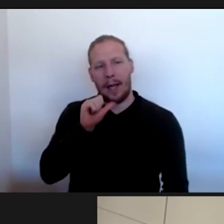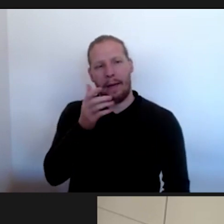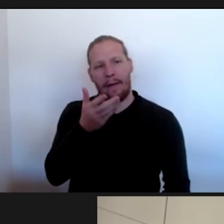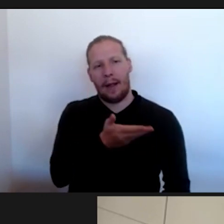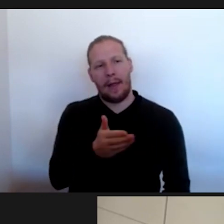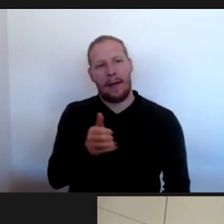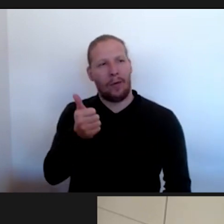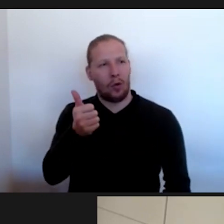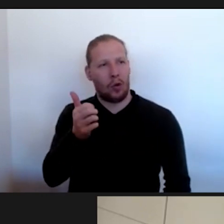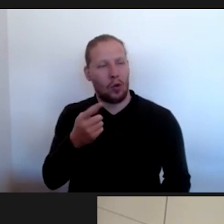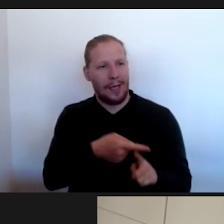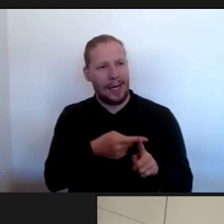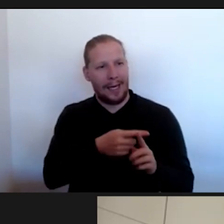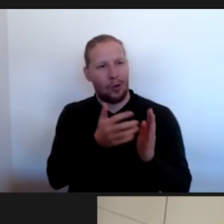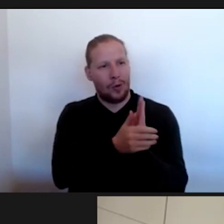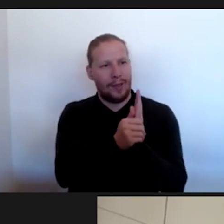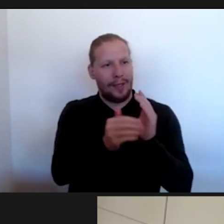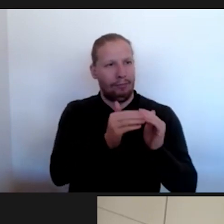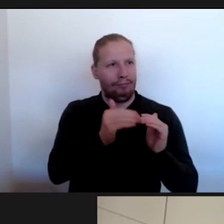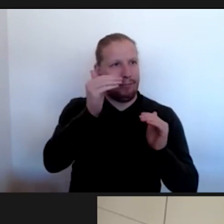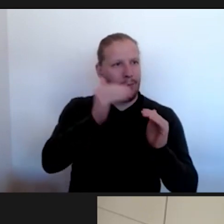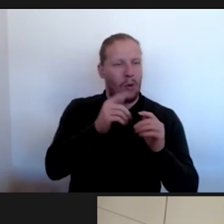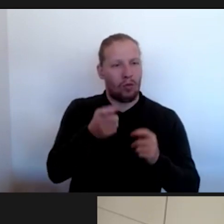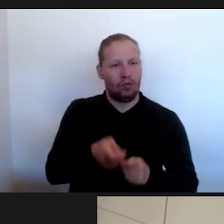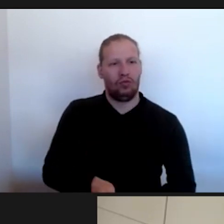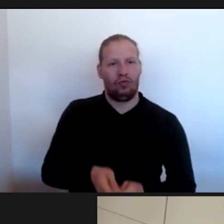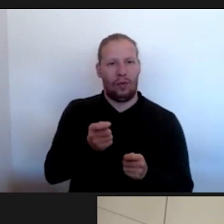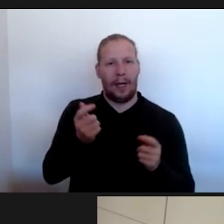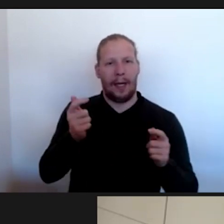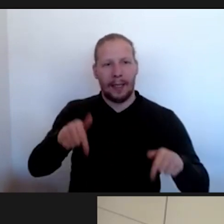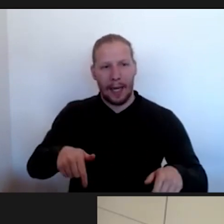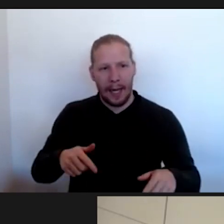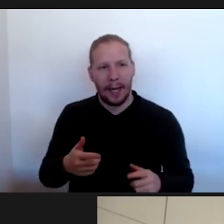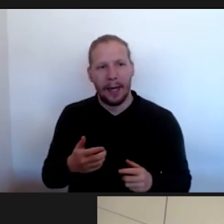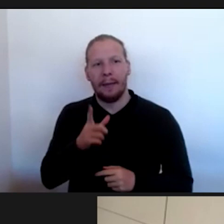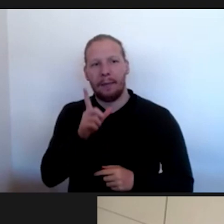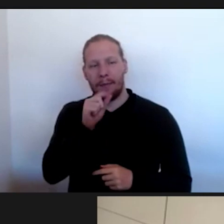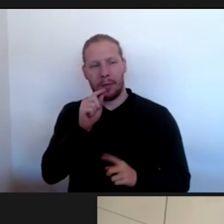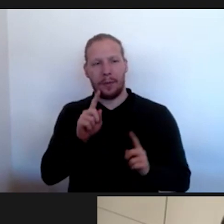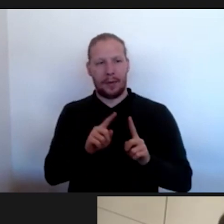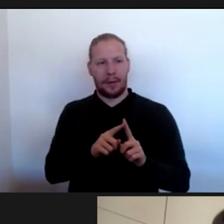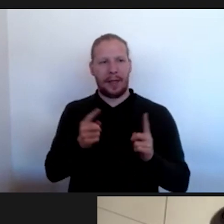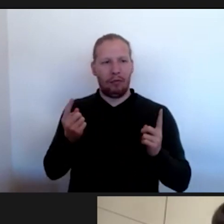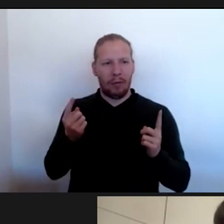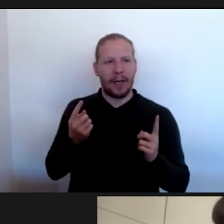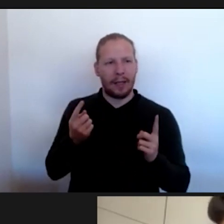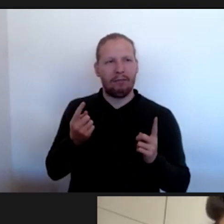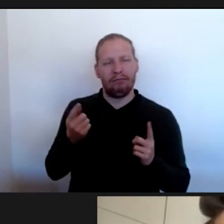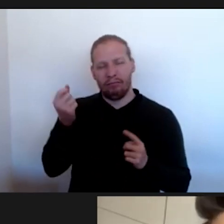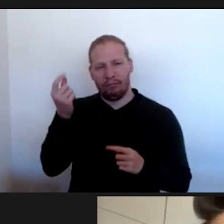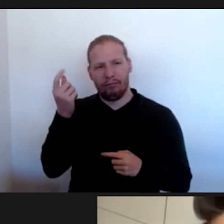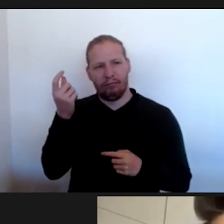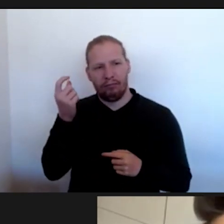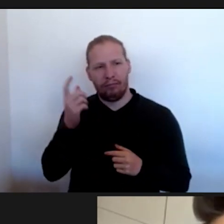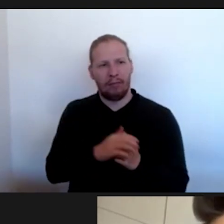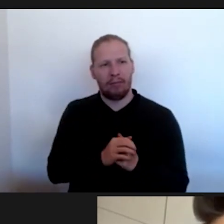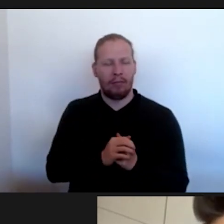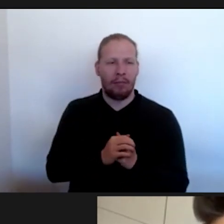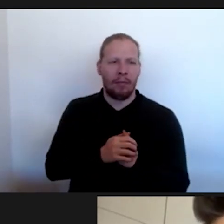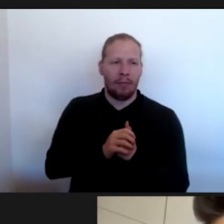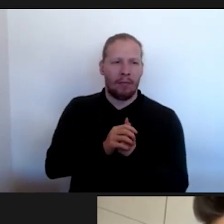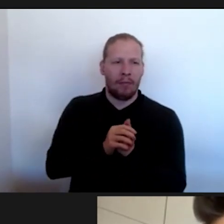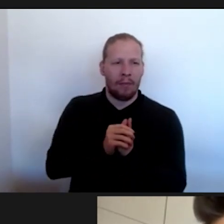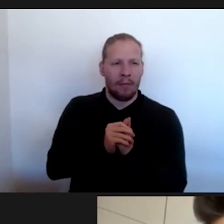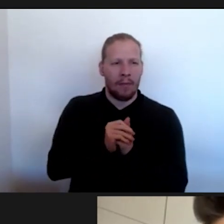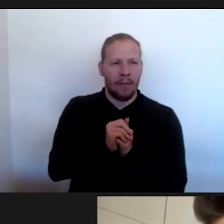level of English, if they're brought up here, perhaps they will have a different sort of ideas, and the participation